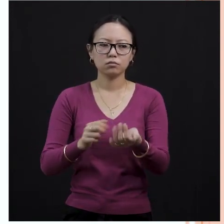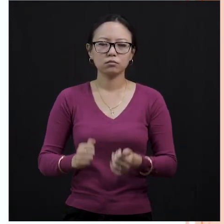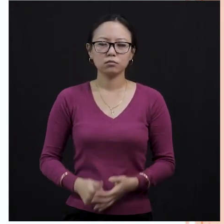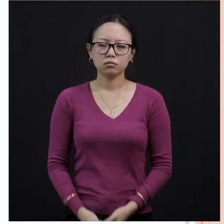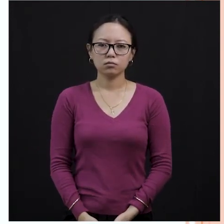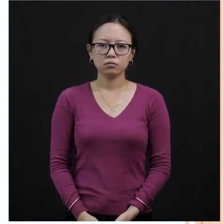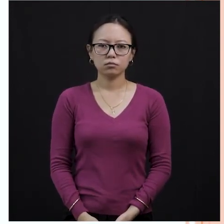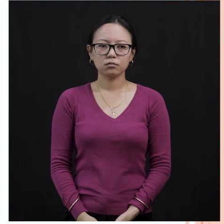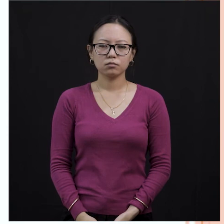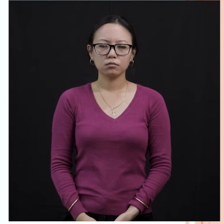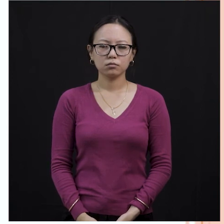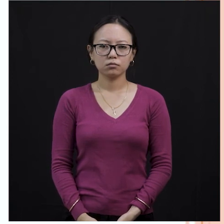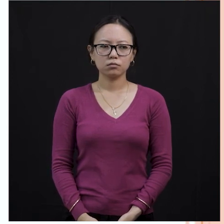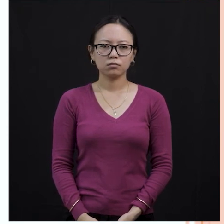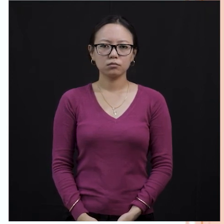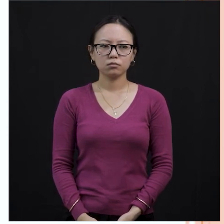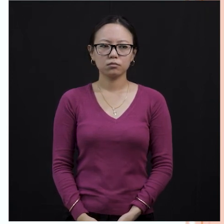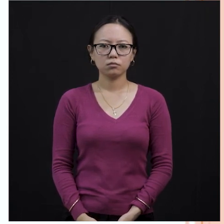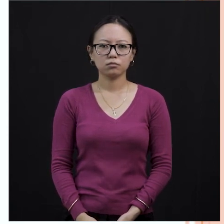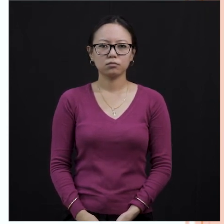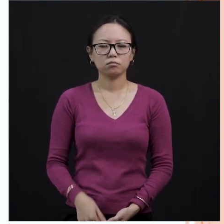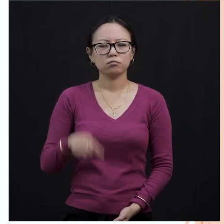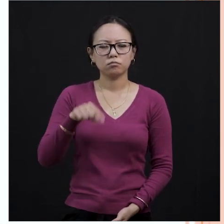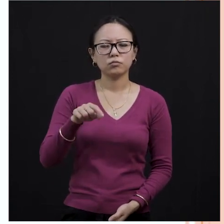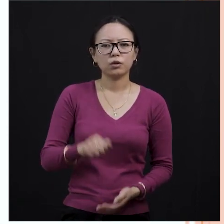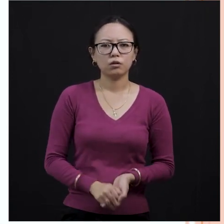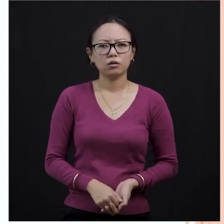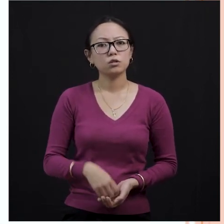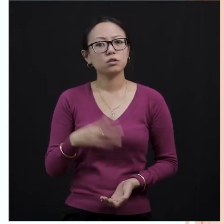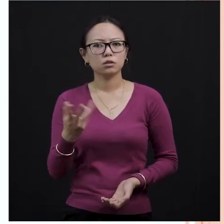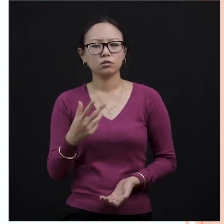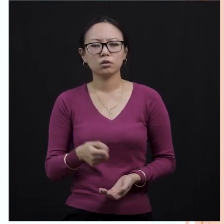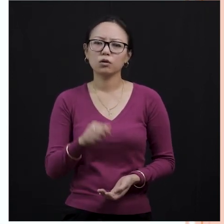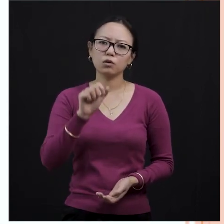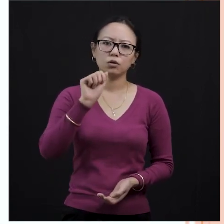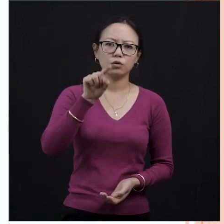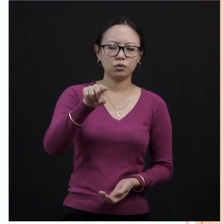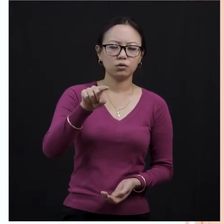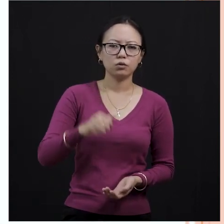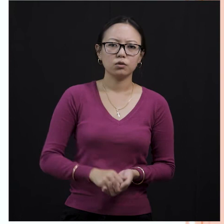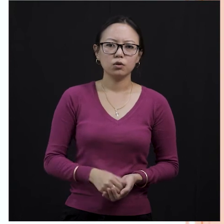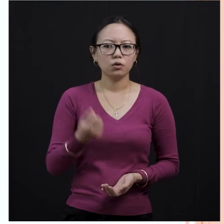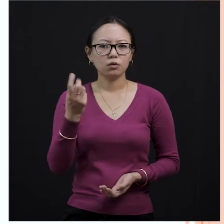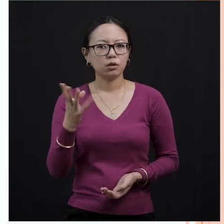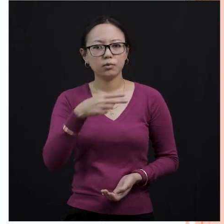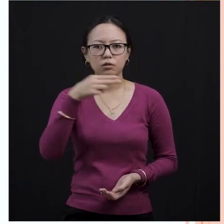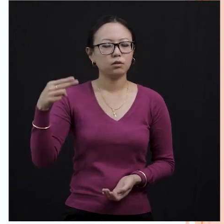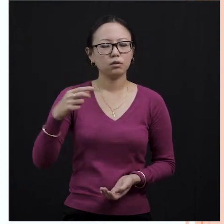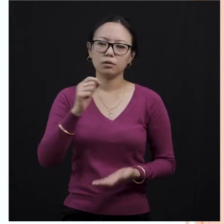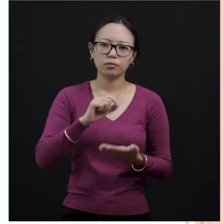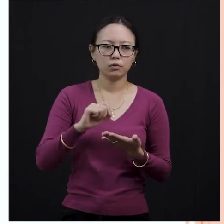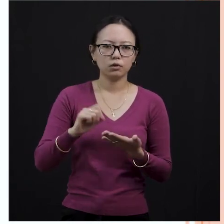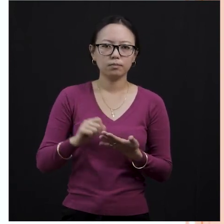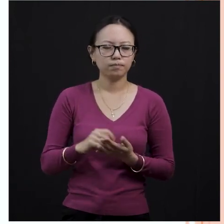SEVEN. 7. All right. So this is how we name the numerals. Okay. Let's look at